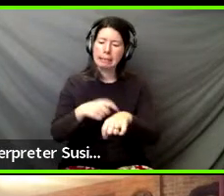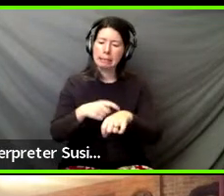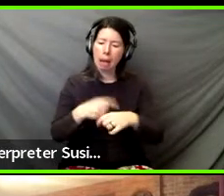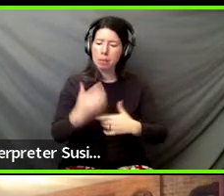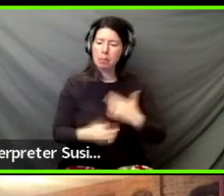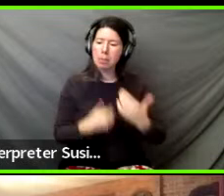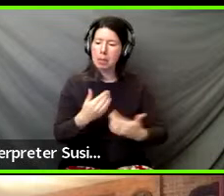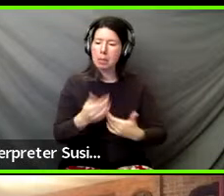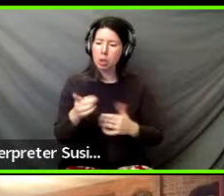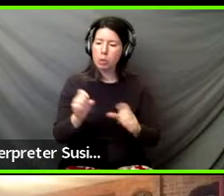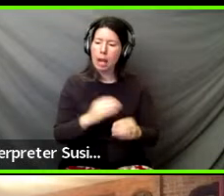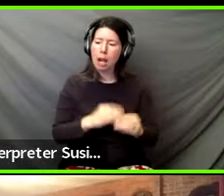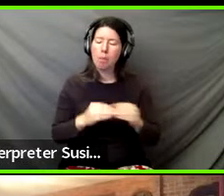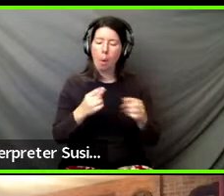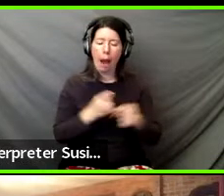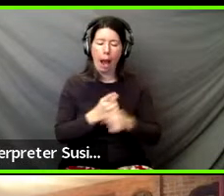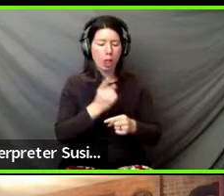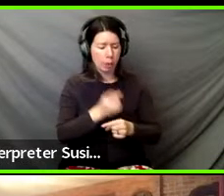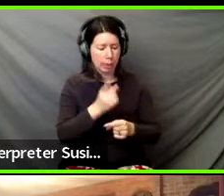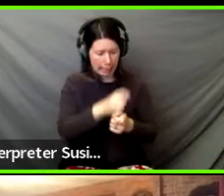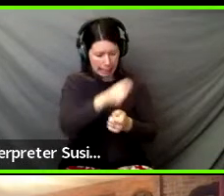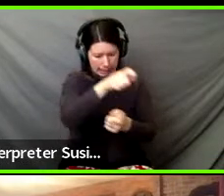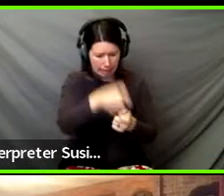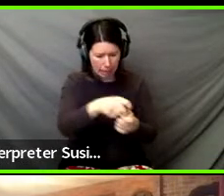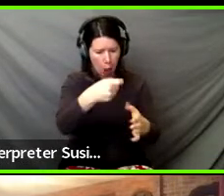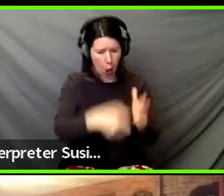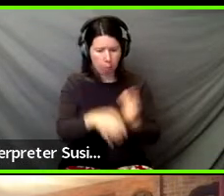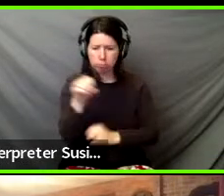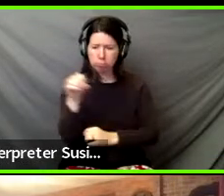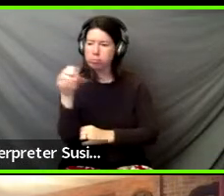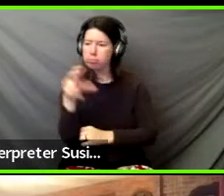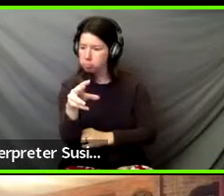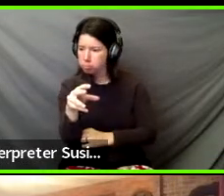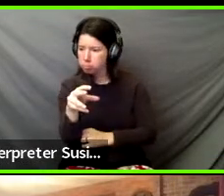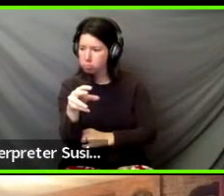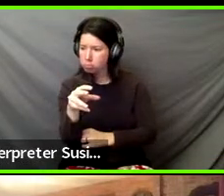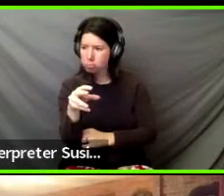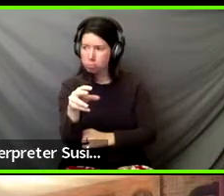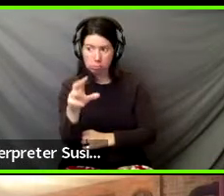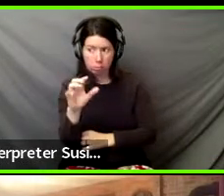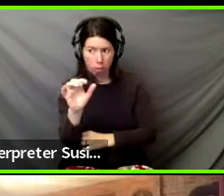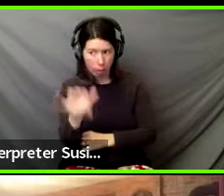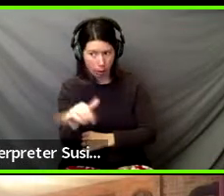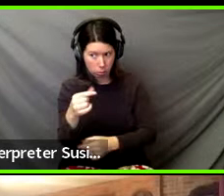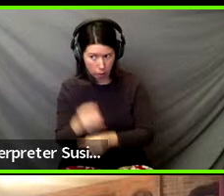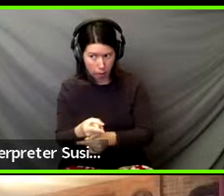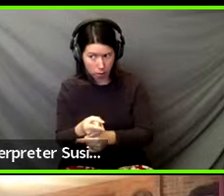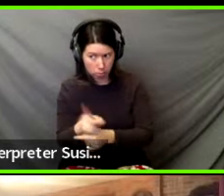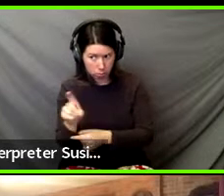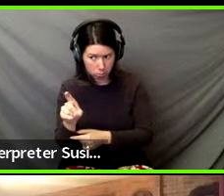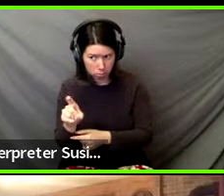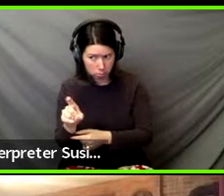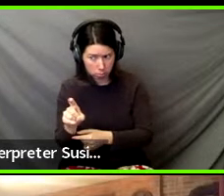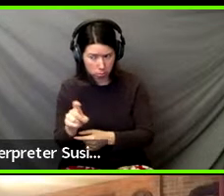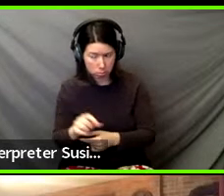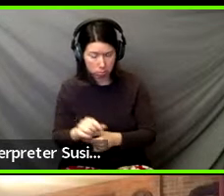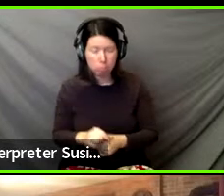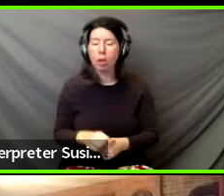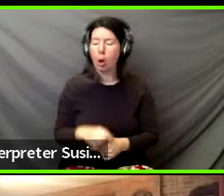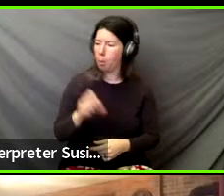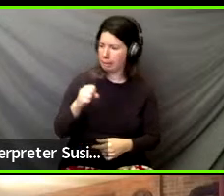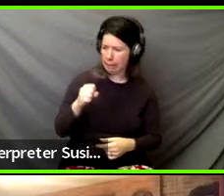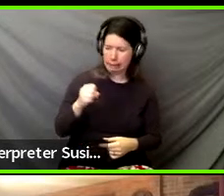accurately pinpoint what the cost will be. And is that correct, you think? Yeah,